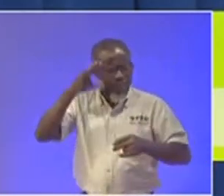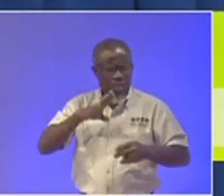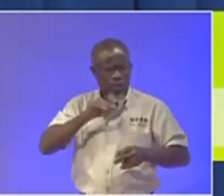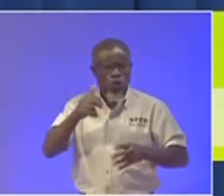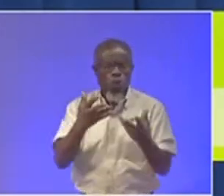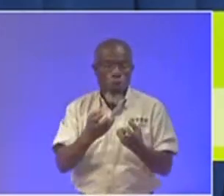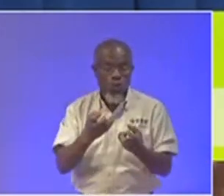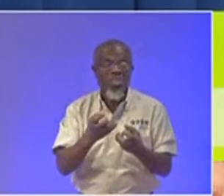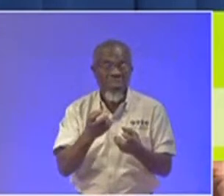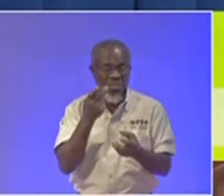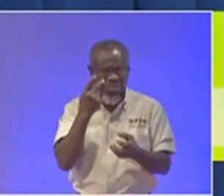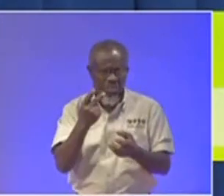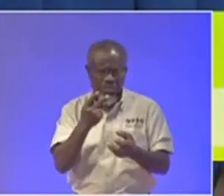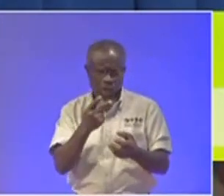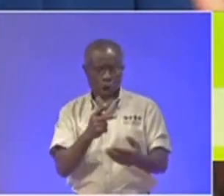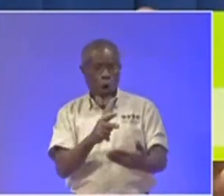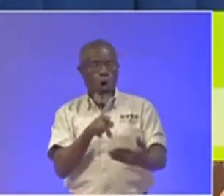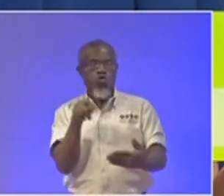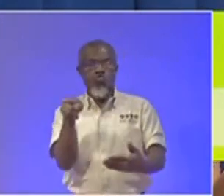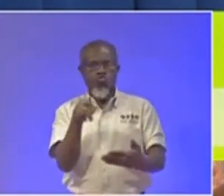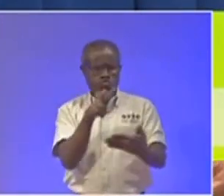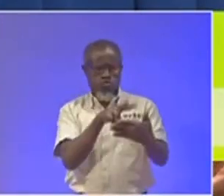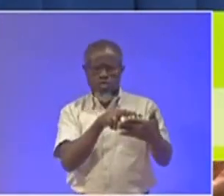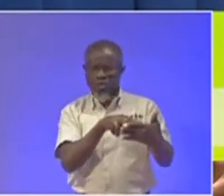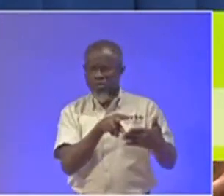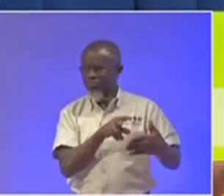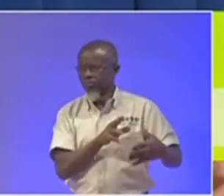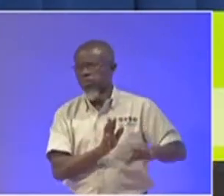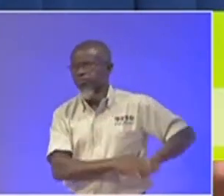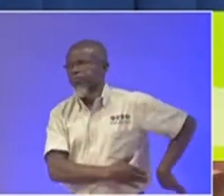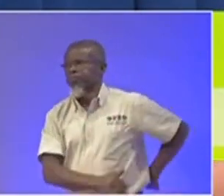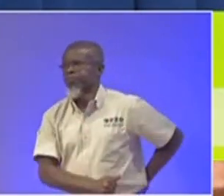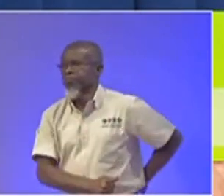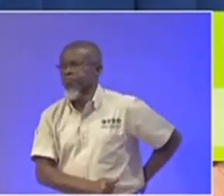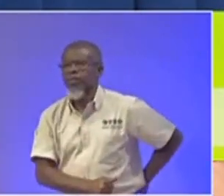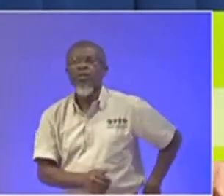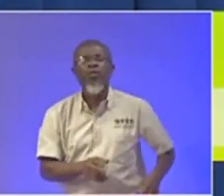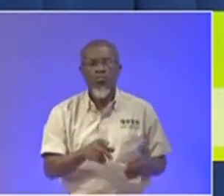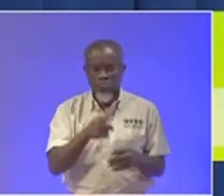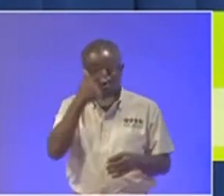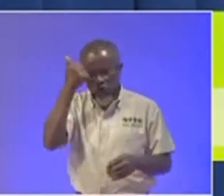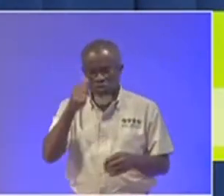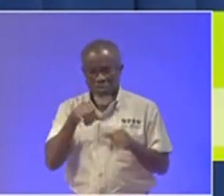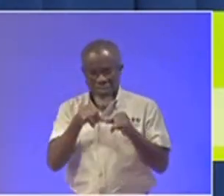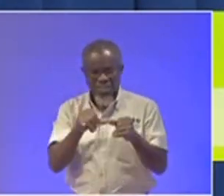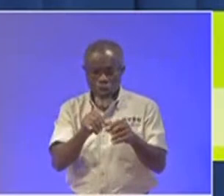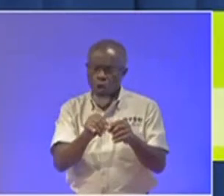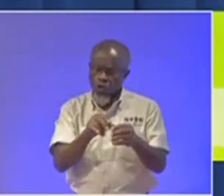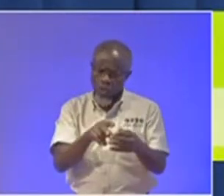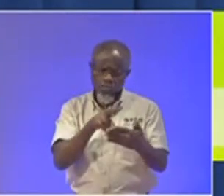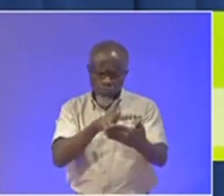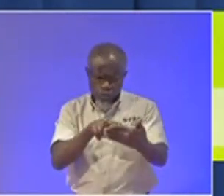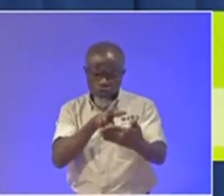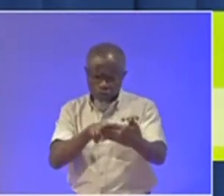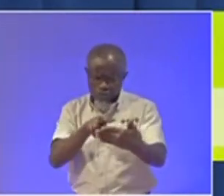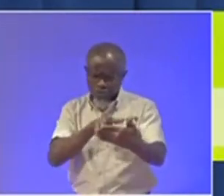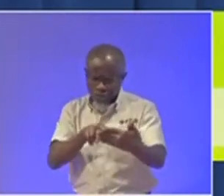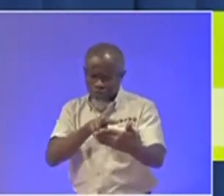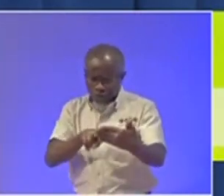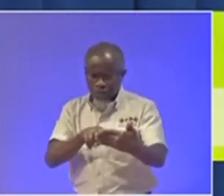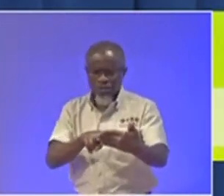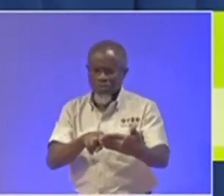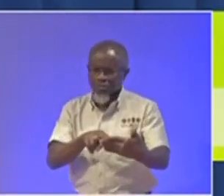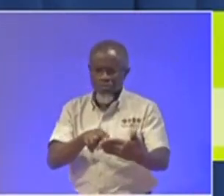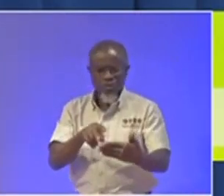there's this notion that you're not as masculine if you're spending all this time with books. So dealing